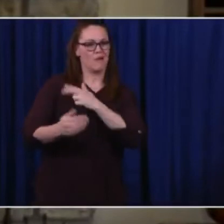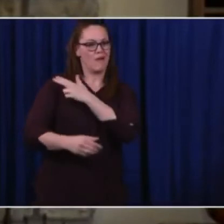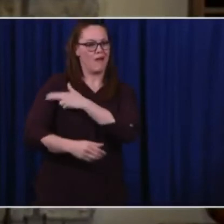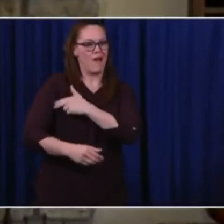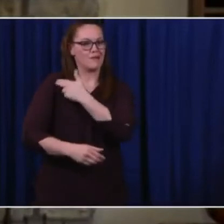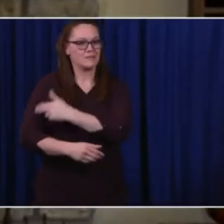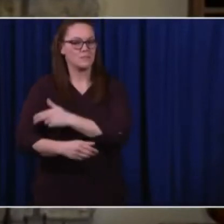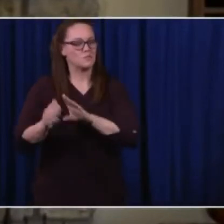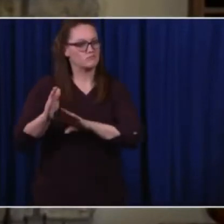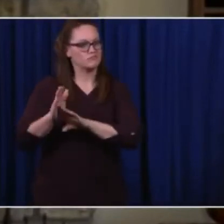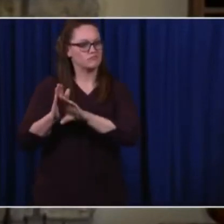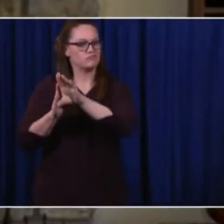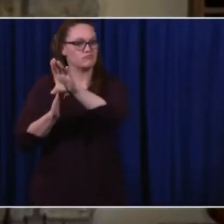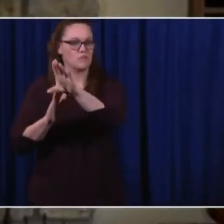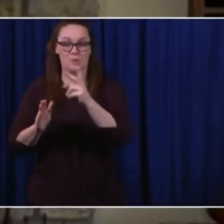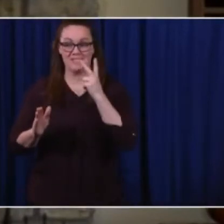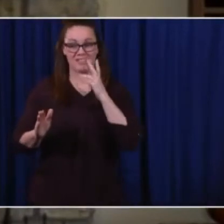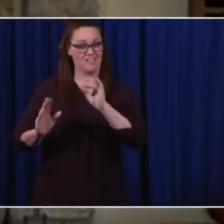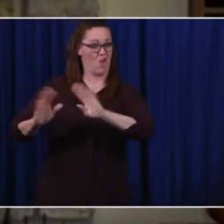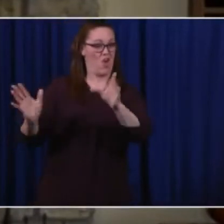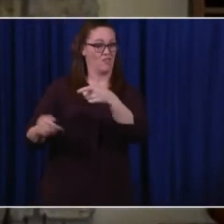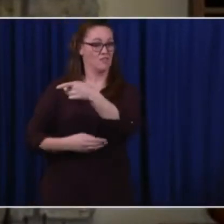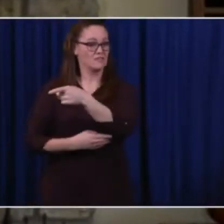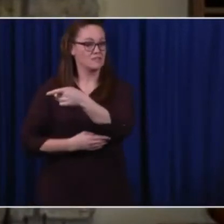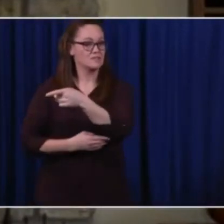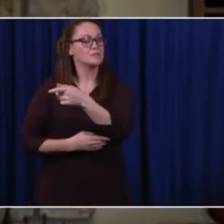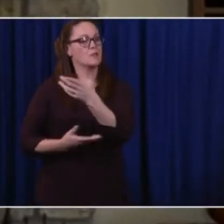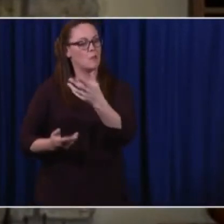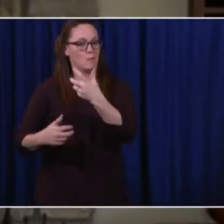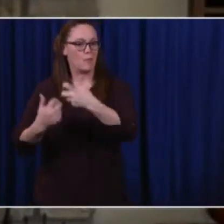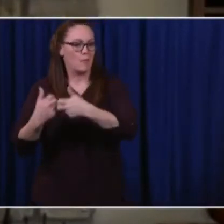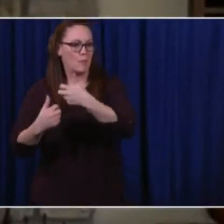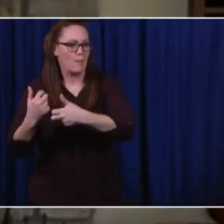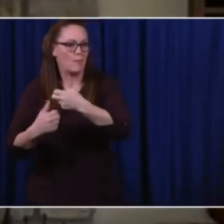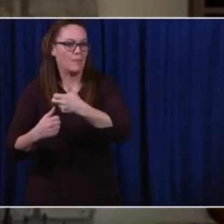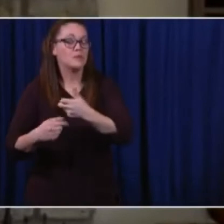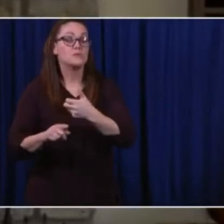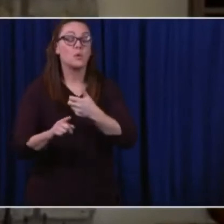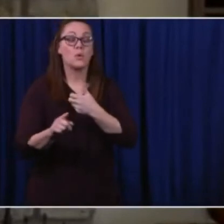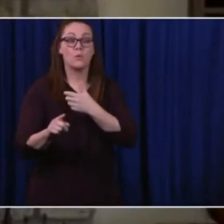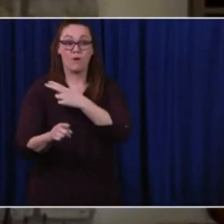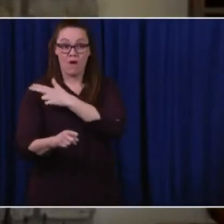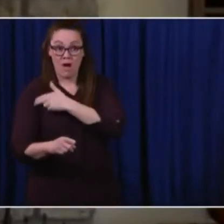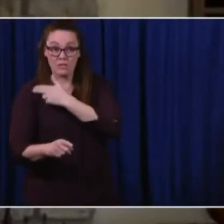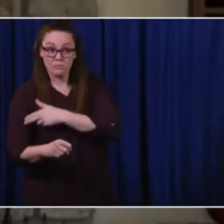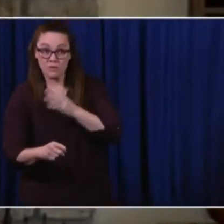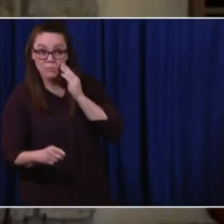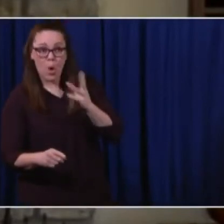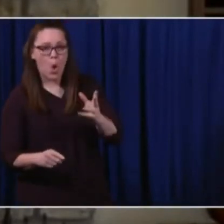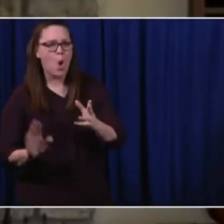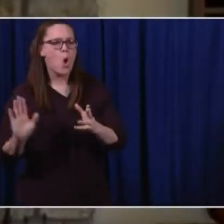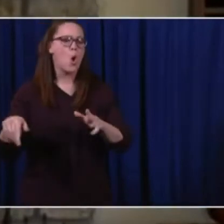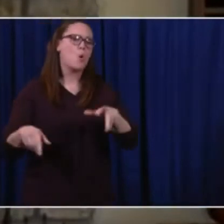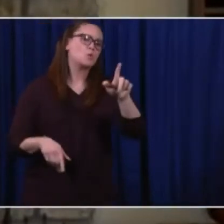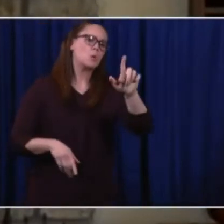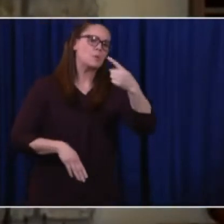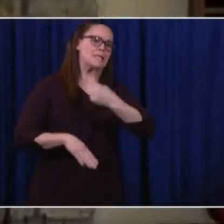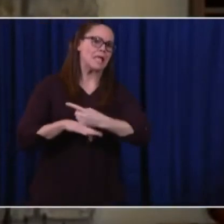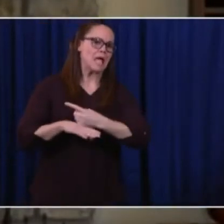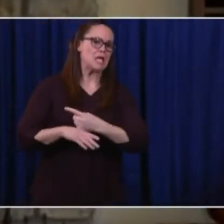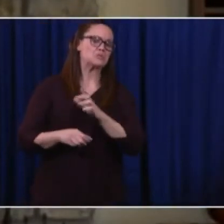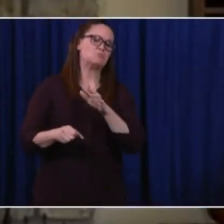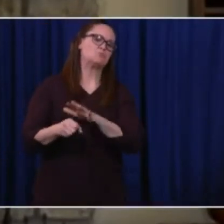indicator. From what the hospitals are telling you, do we have 21 more days if the curfew isn't as effective as we need it to be when it